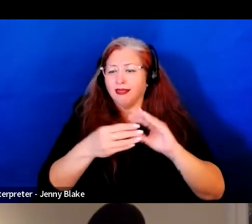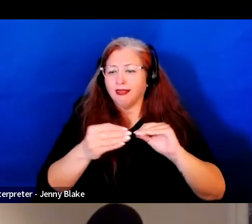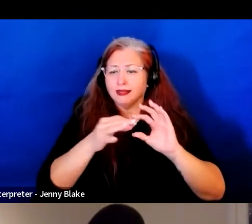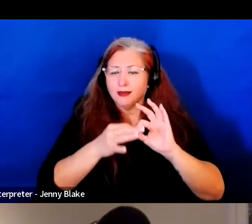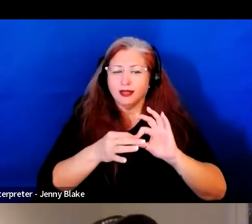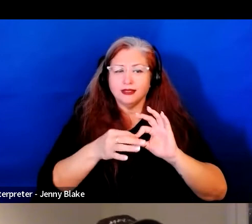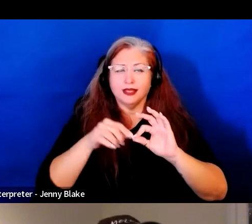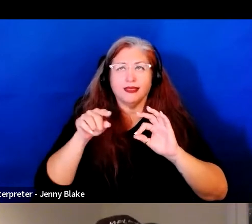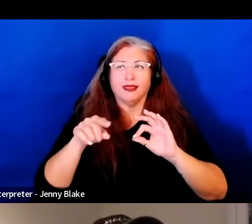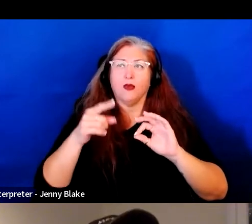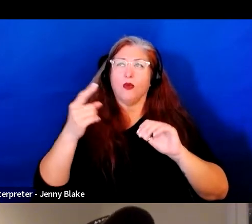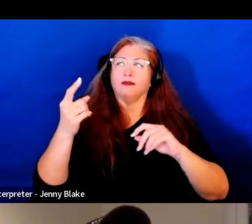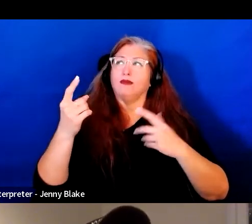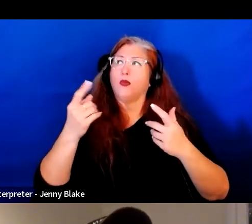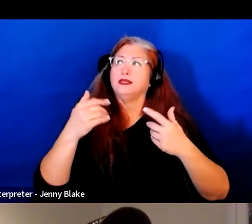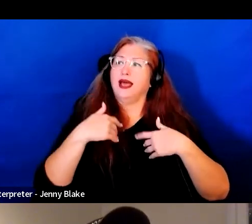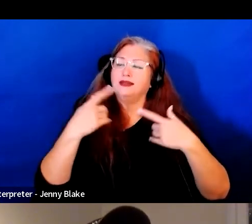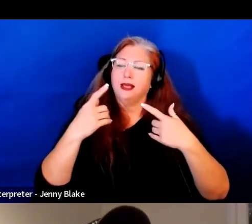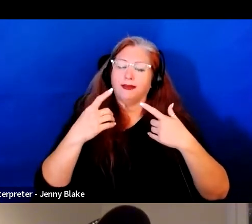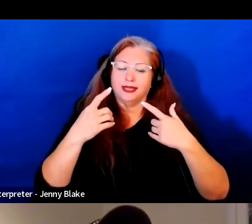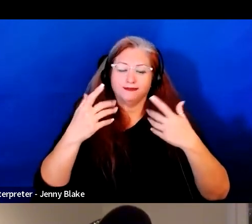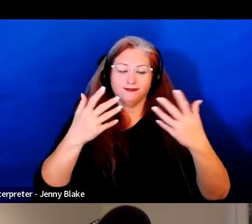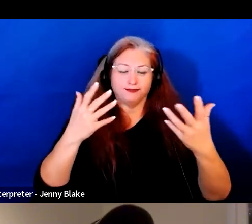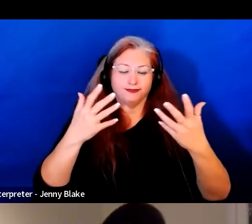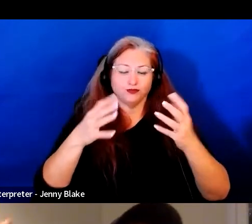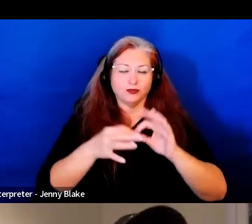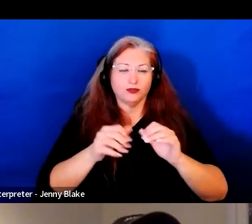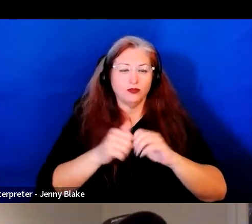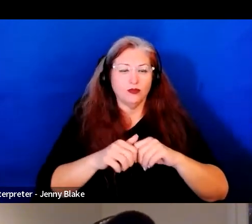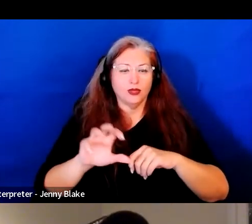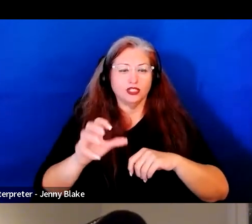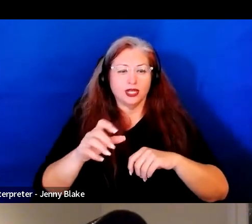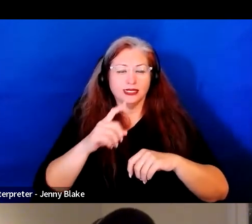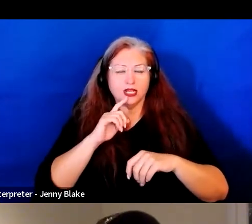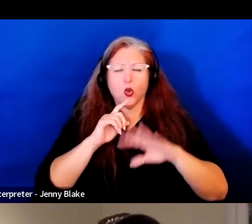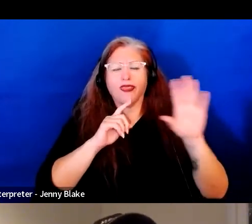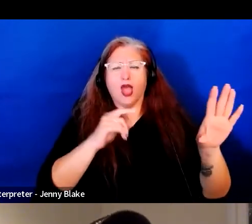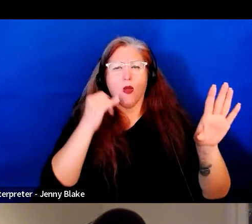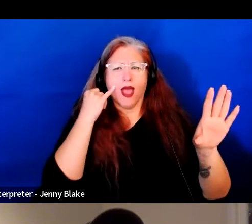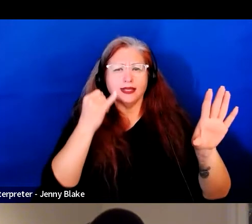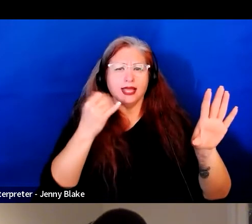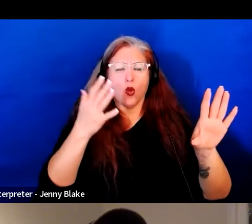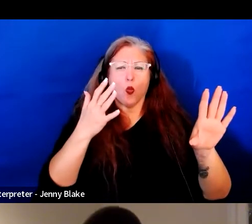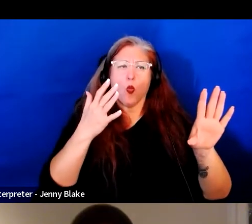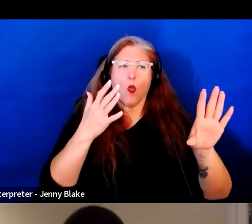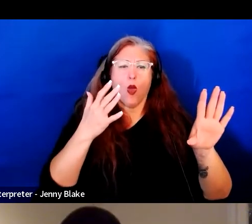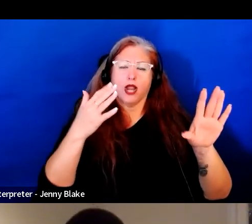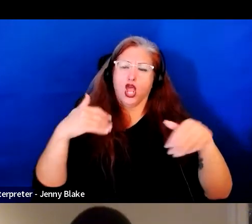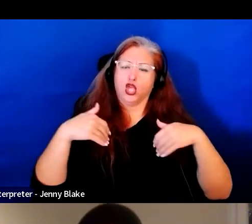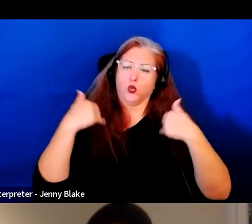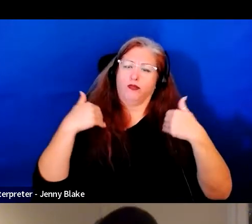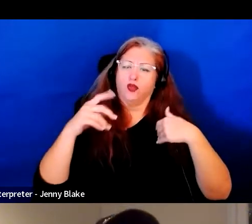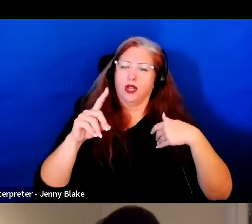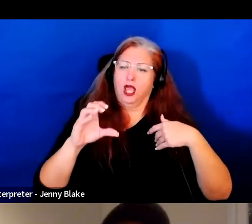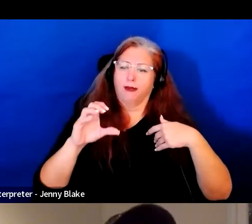there kind of was always this thing with the channel of, their idea of what a youthful documentary should be, and like the